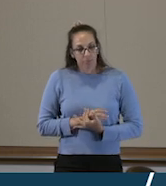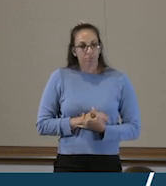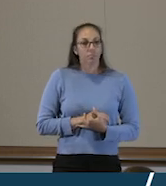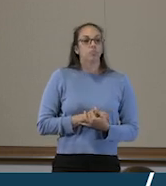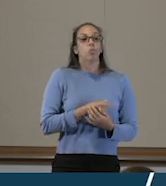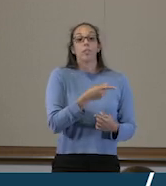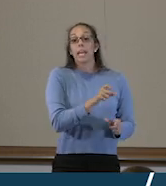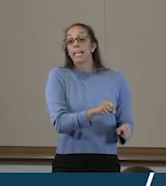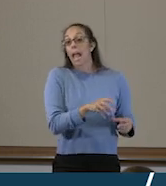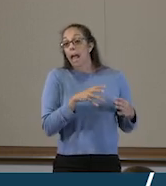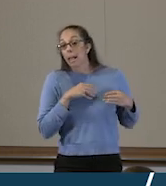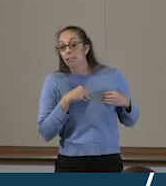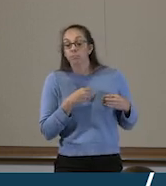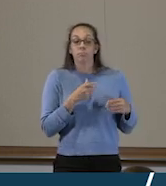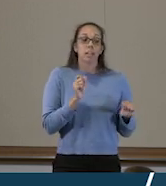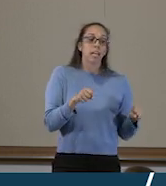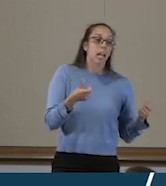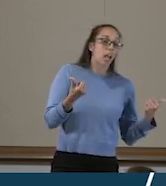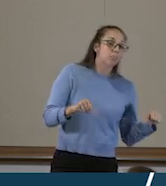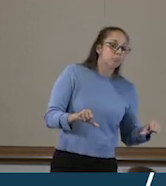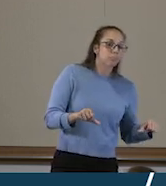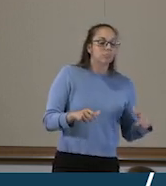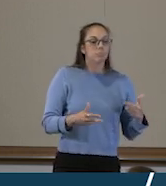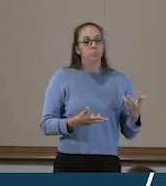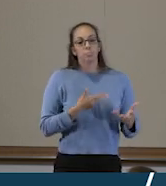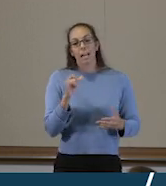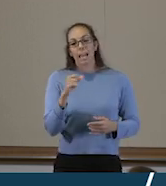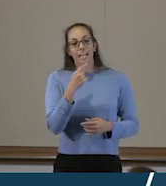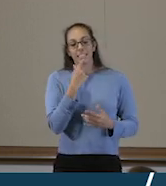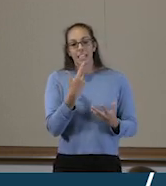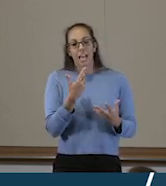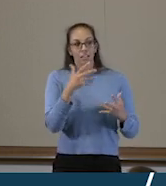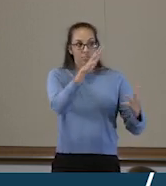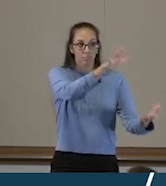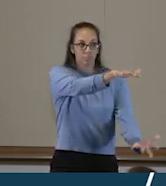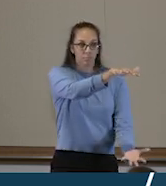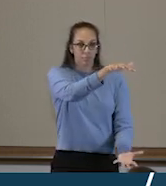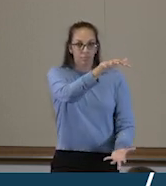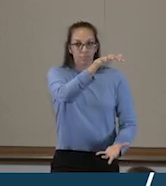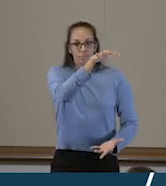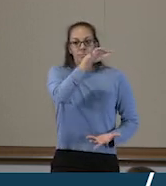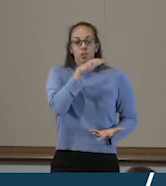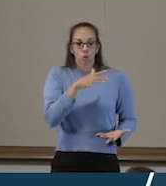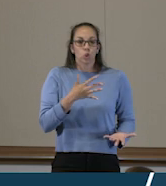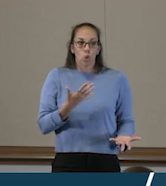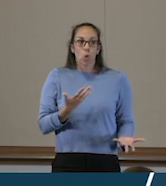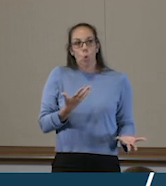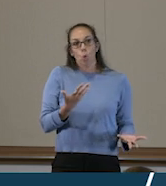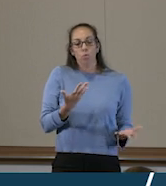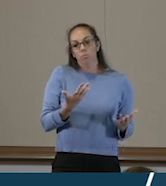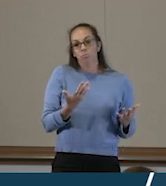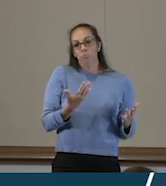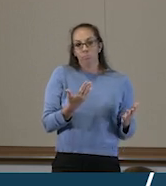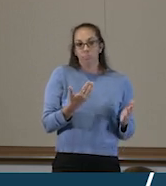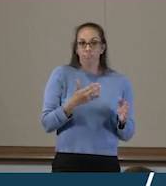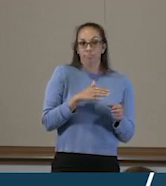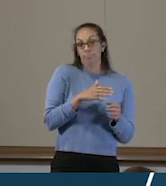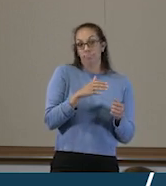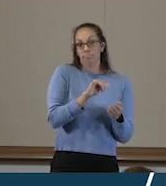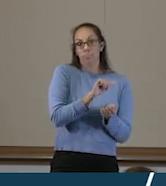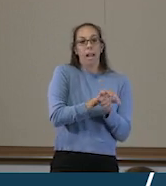they could take it, they could not, but like I said, I have a large volume of SDM cases that I've done, so